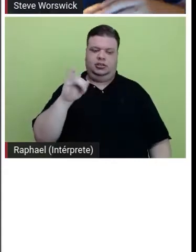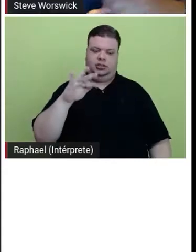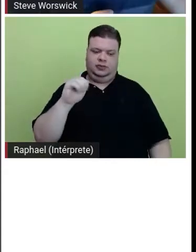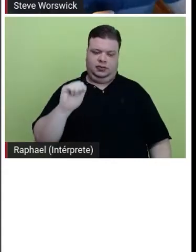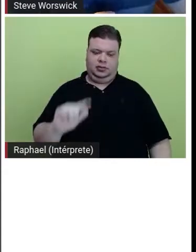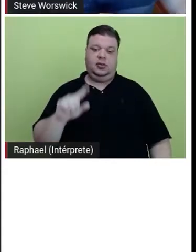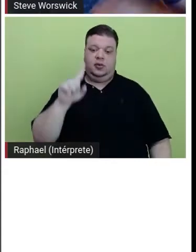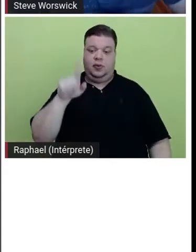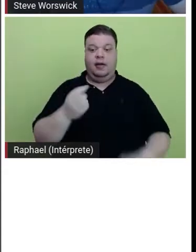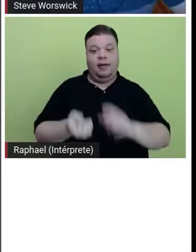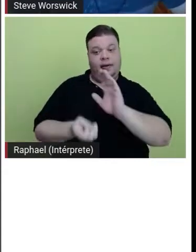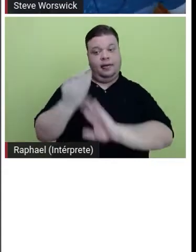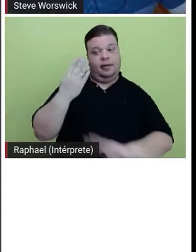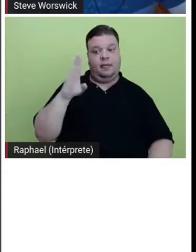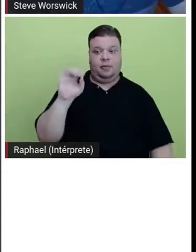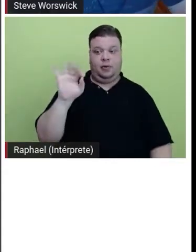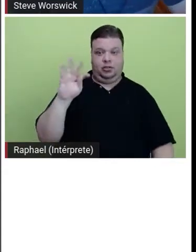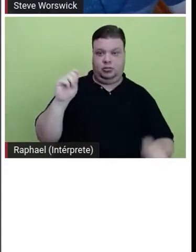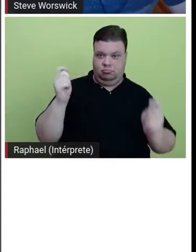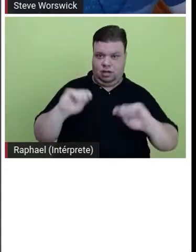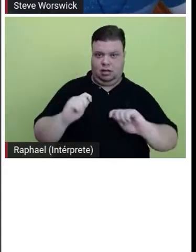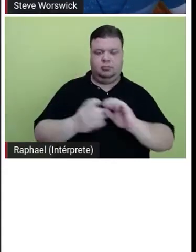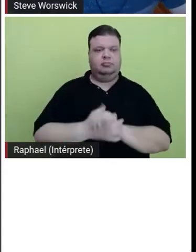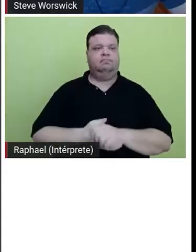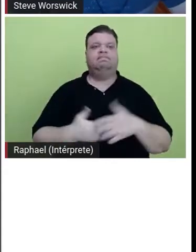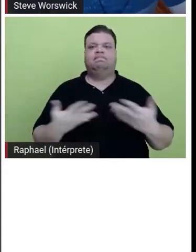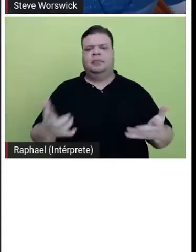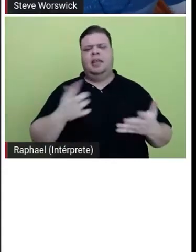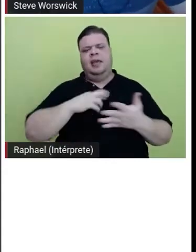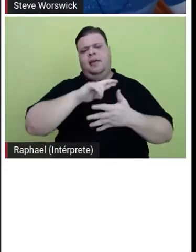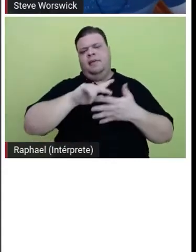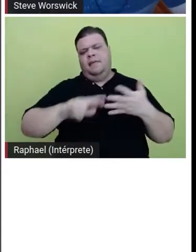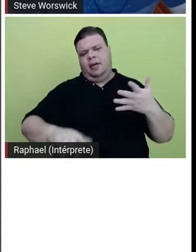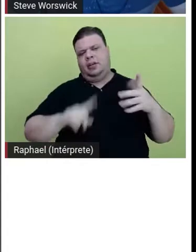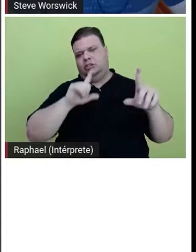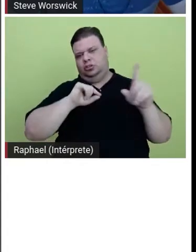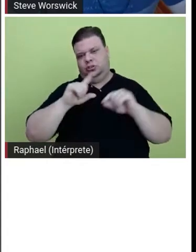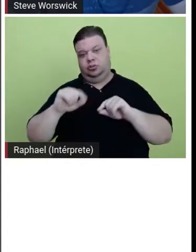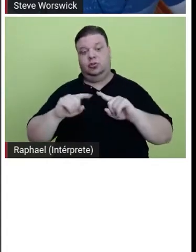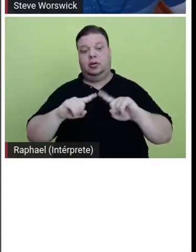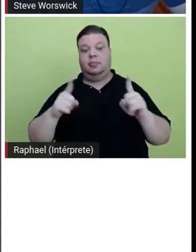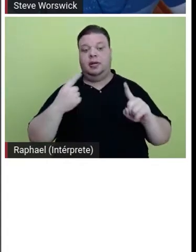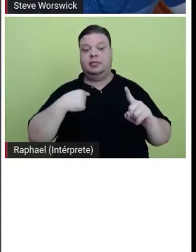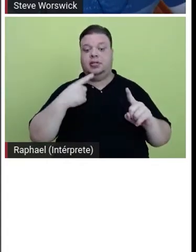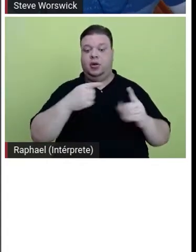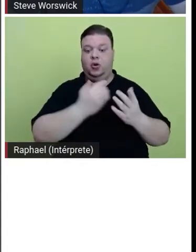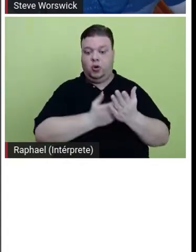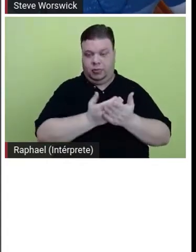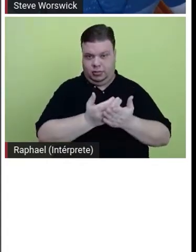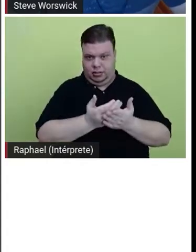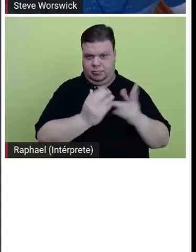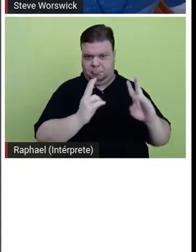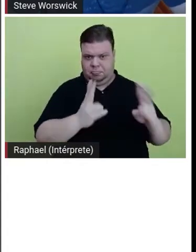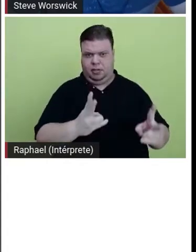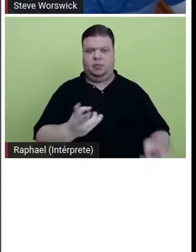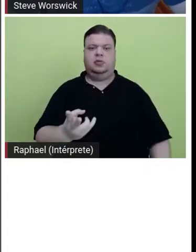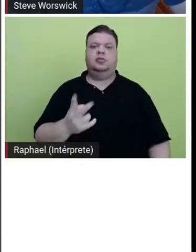a huge list of patterns that I've wrote over the last 16 years now. There's